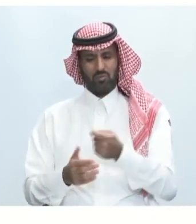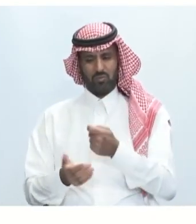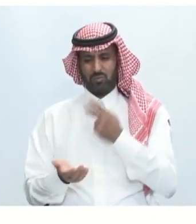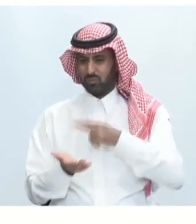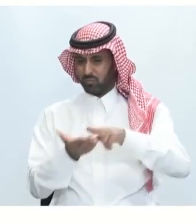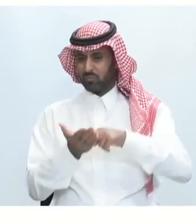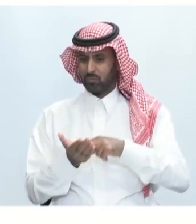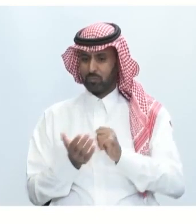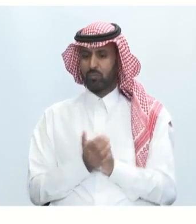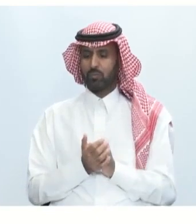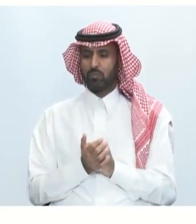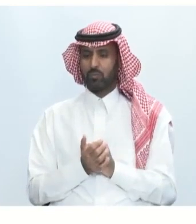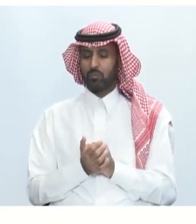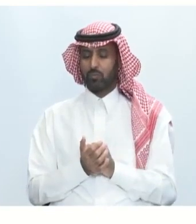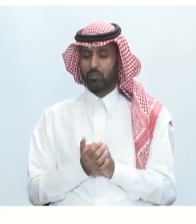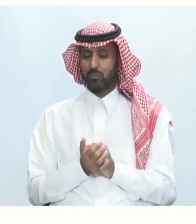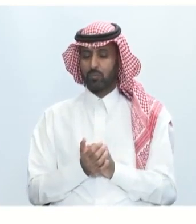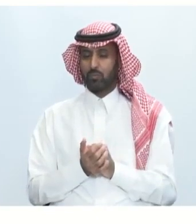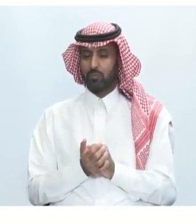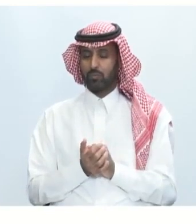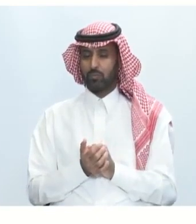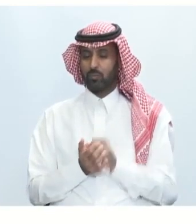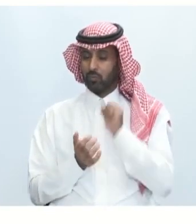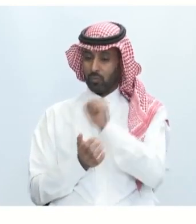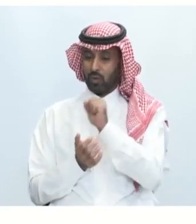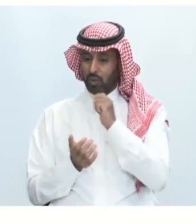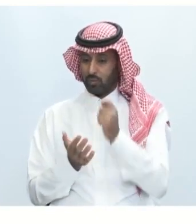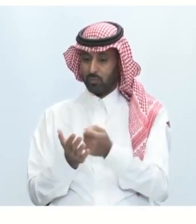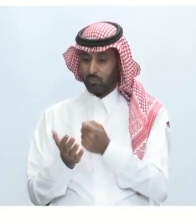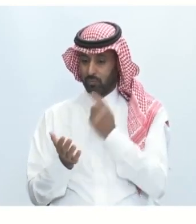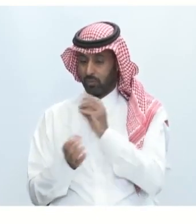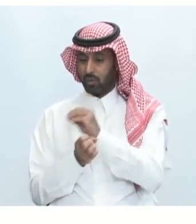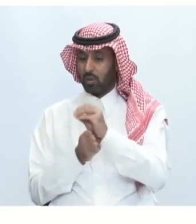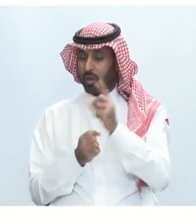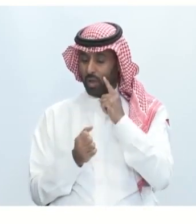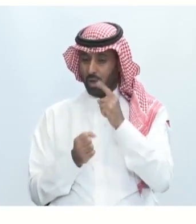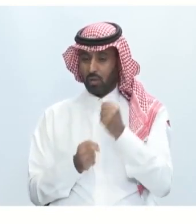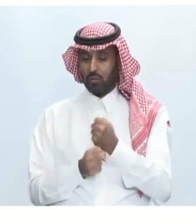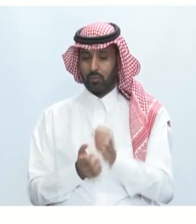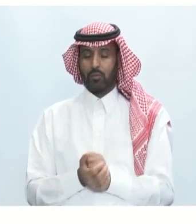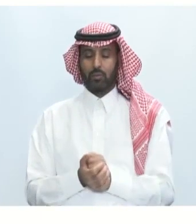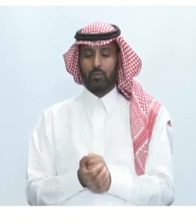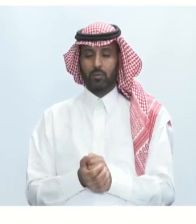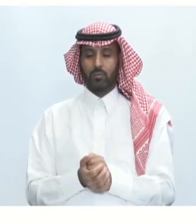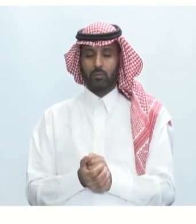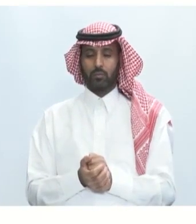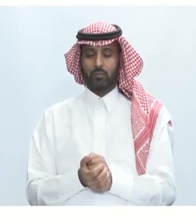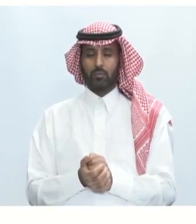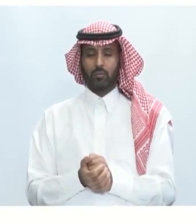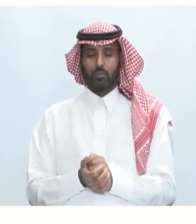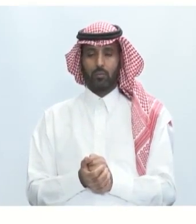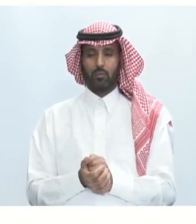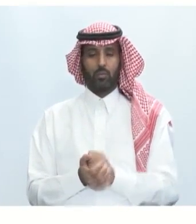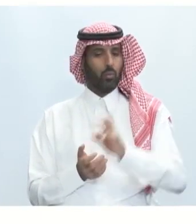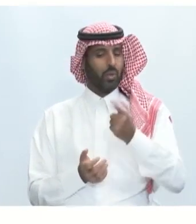So Ali wrote the letter for him. So Ali wrote the letter for Adil. In which